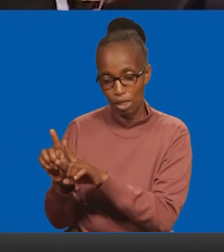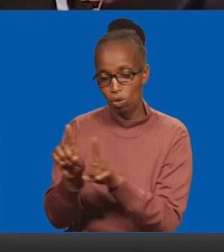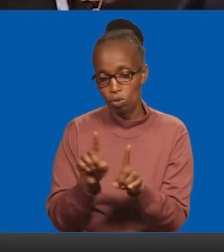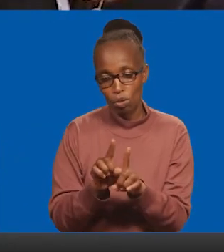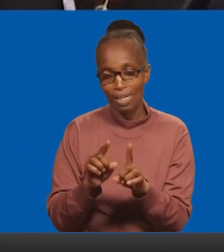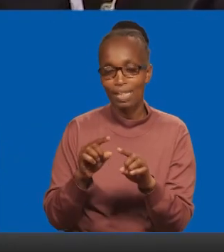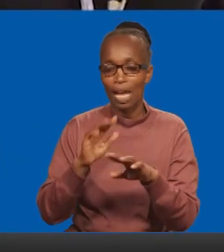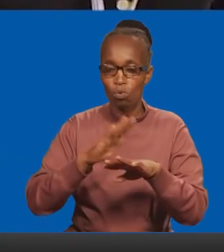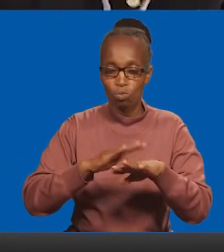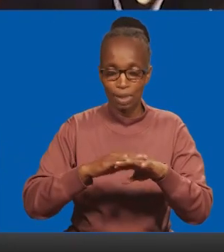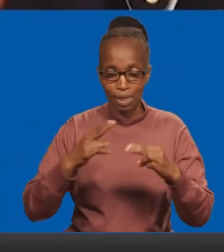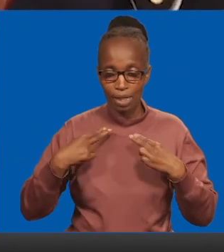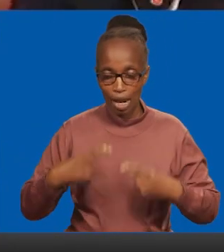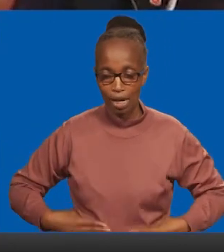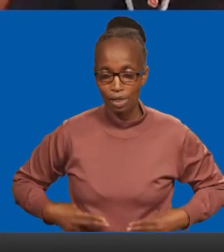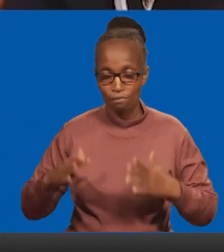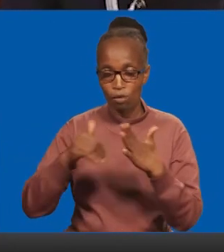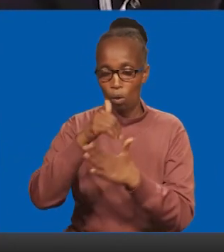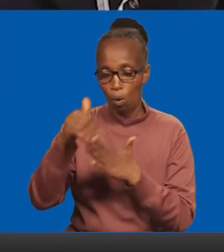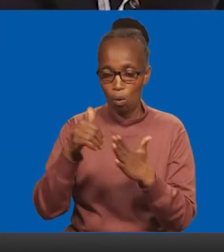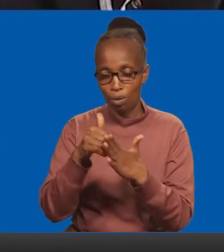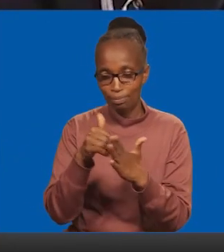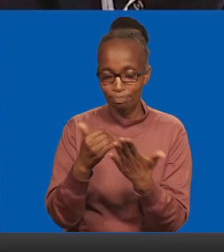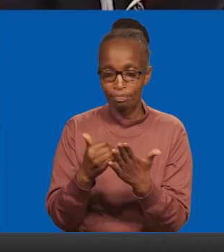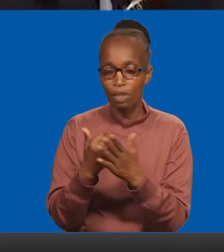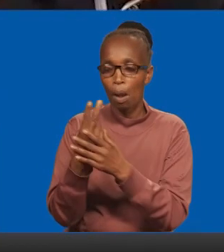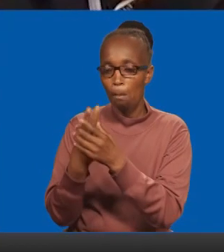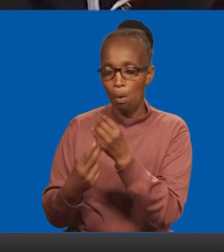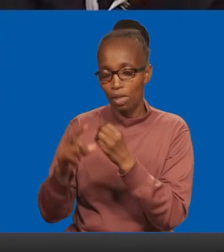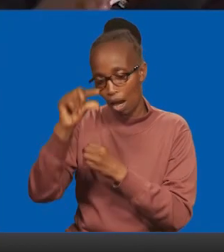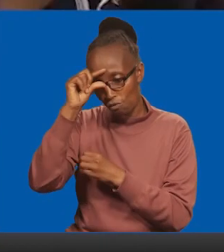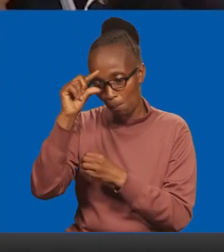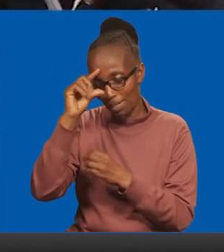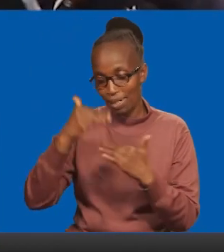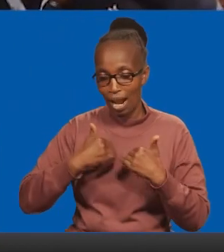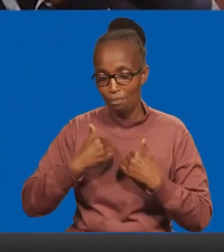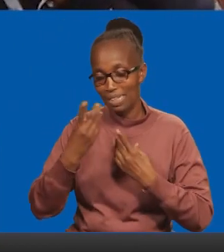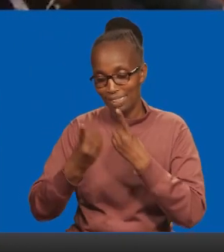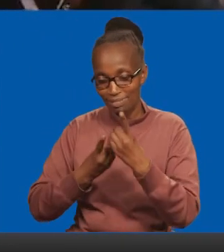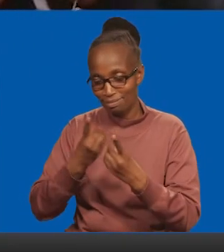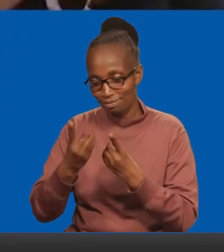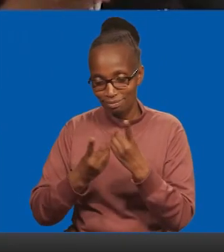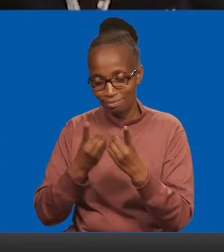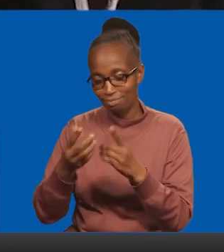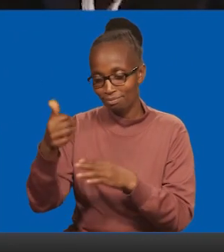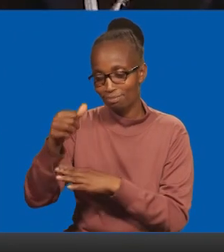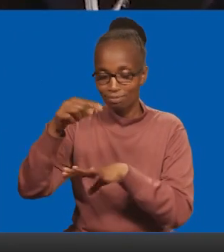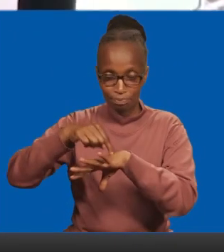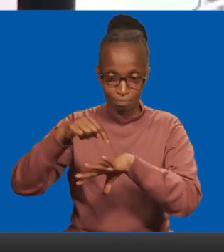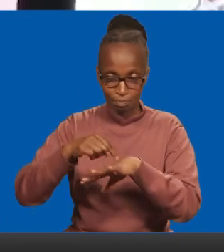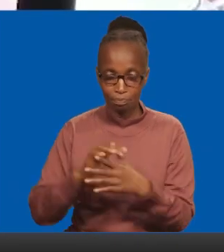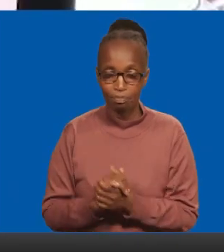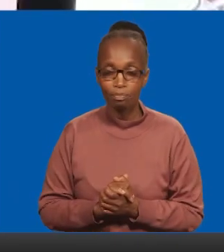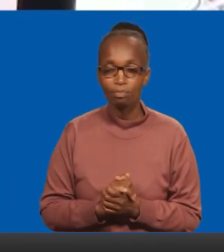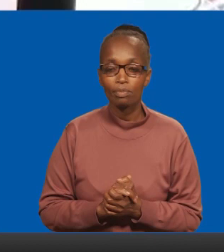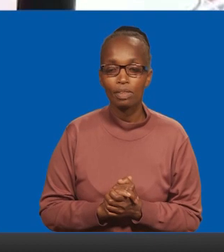na pia afya kwa wote, akisema ni jambo la busara serikali zote mbili kujadiliana wakati wowote.